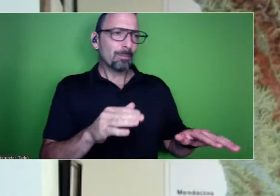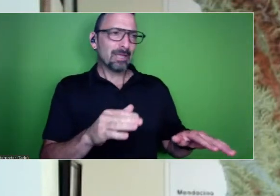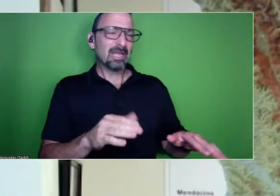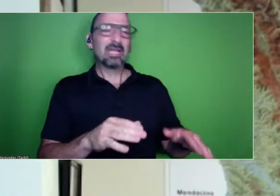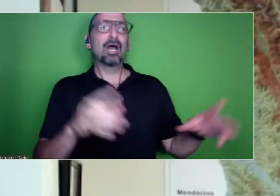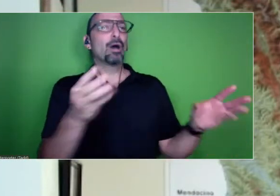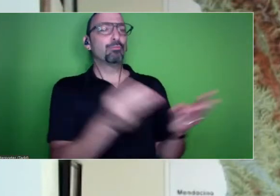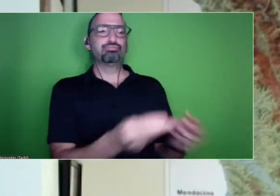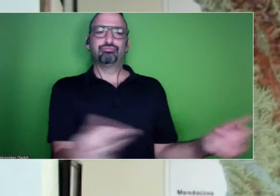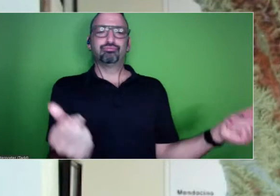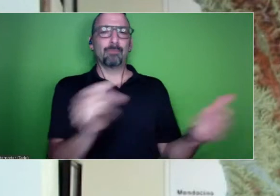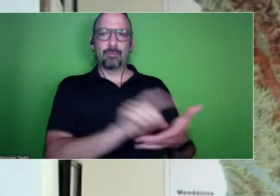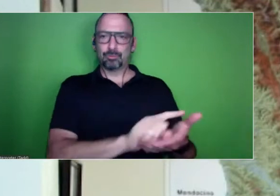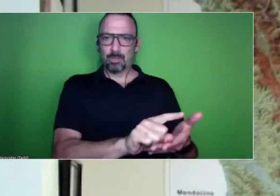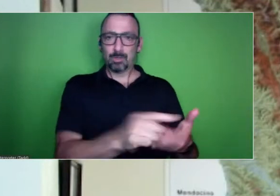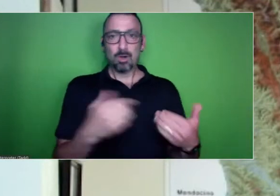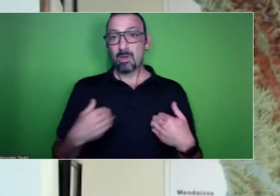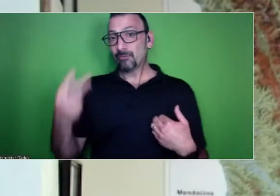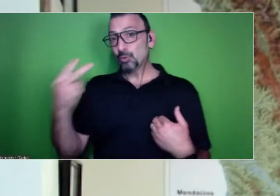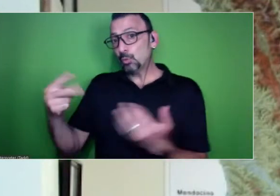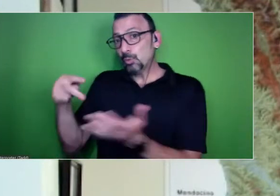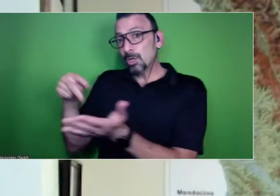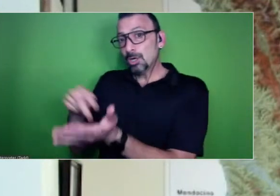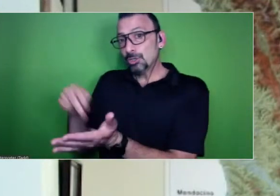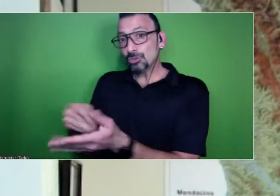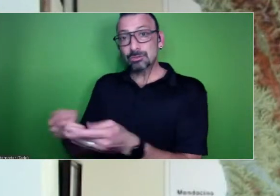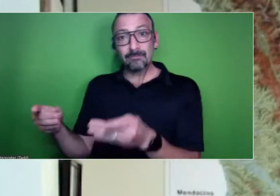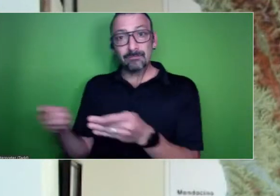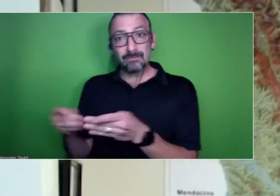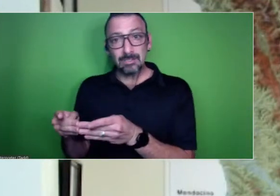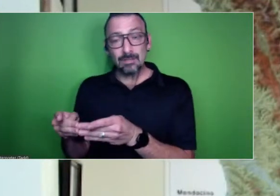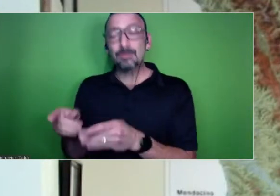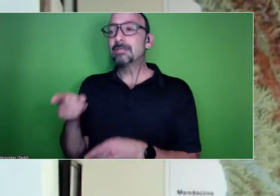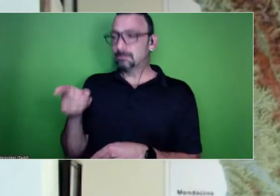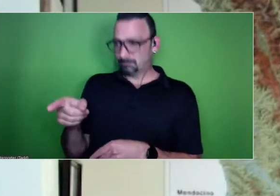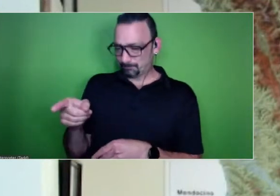2 skilled nursing facilities that are